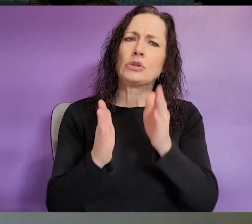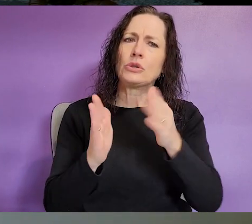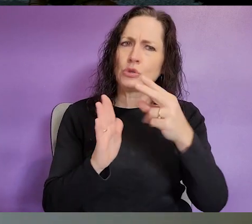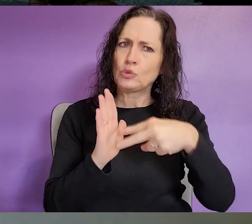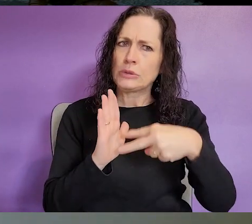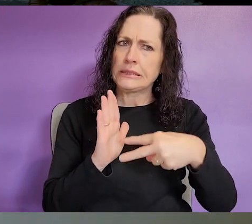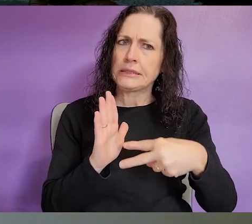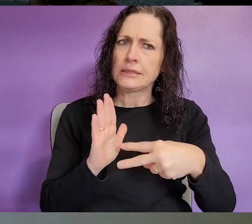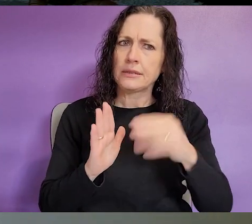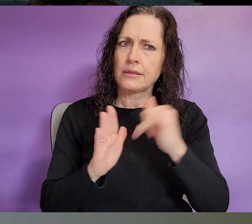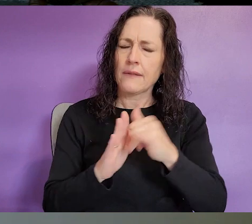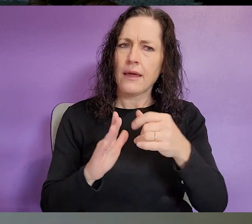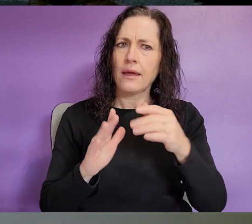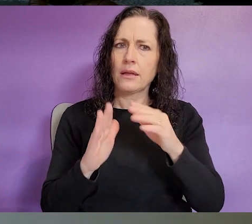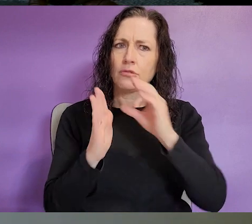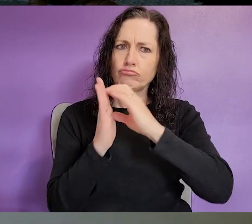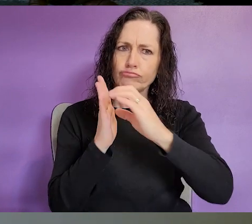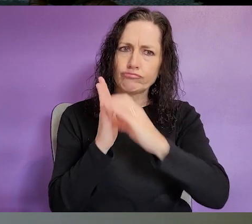reading that.